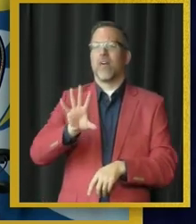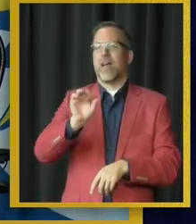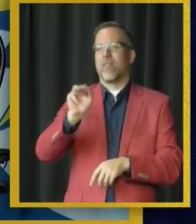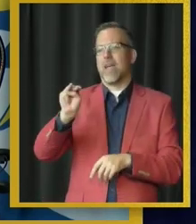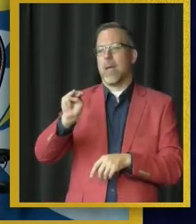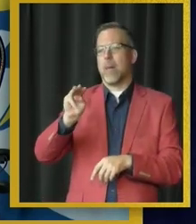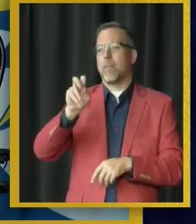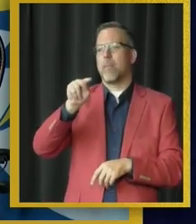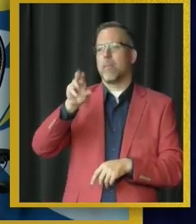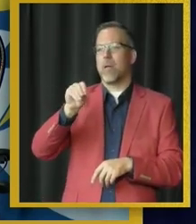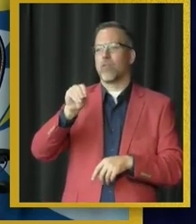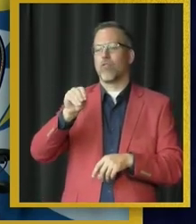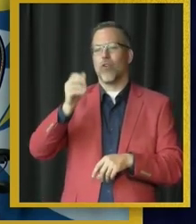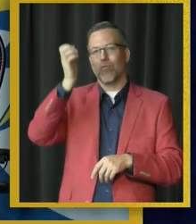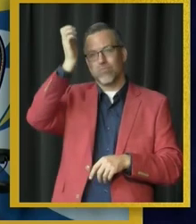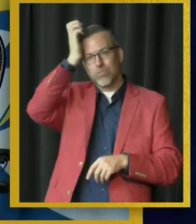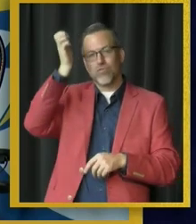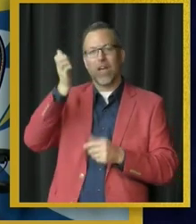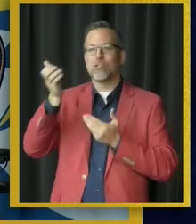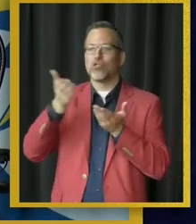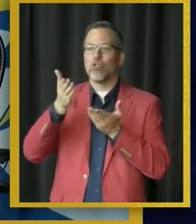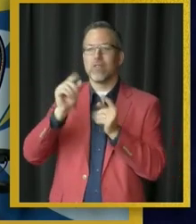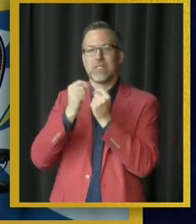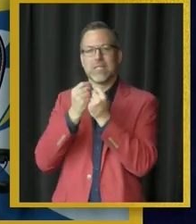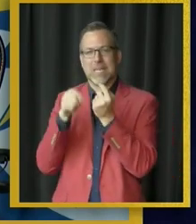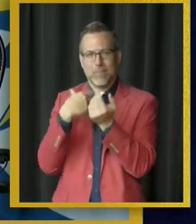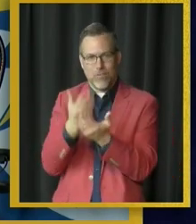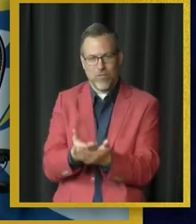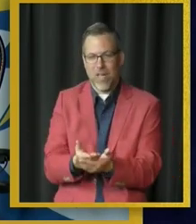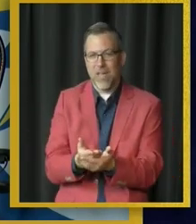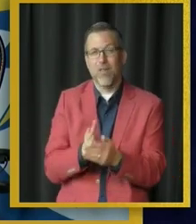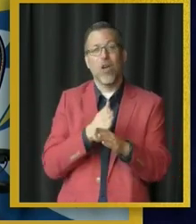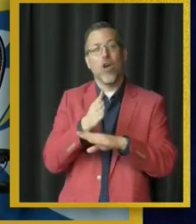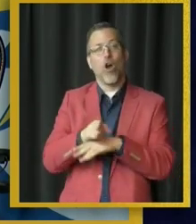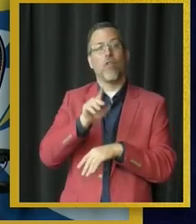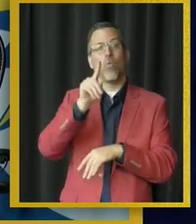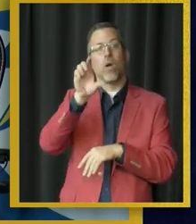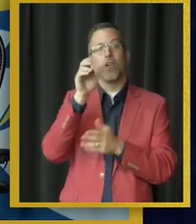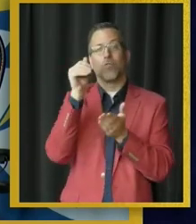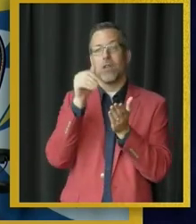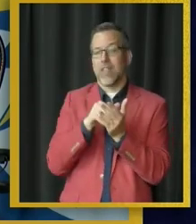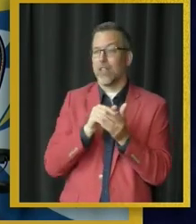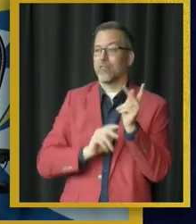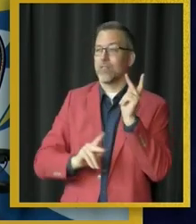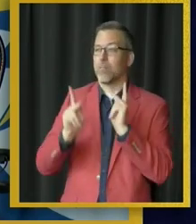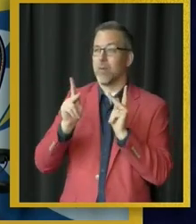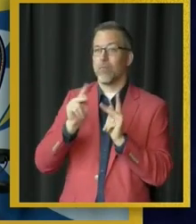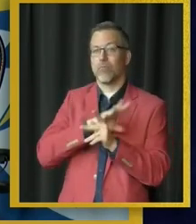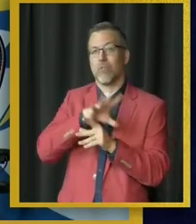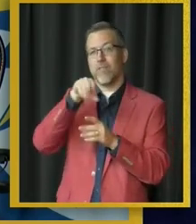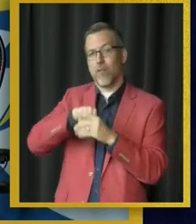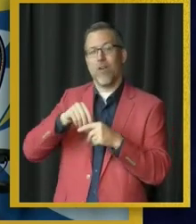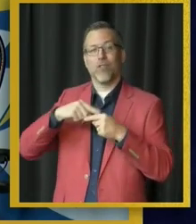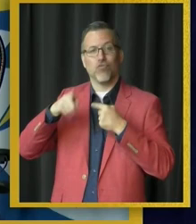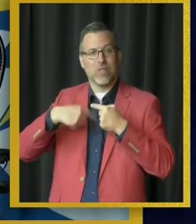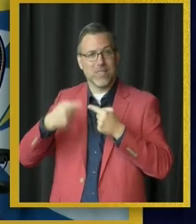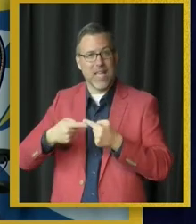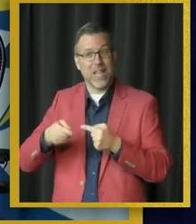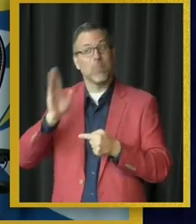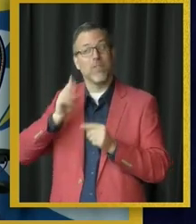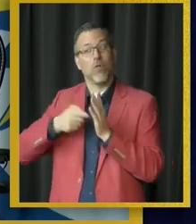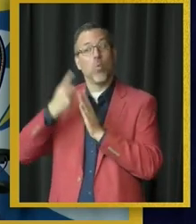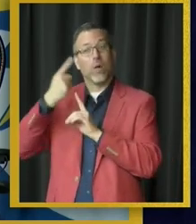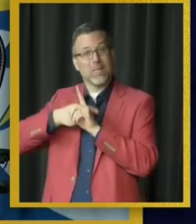Metro Waste Services team is clocking in for the day. There are over 100,000 residents who participate in recycling. They used to have once a month